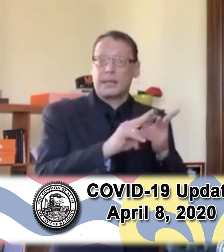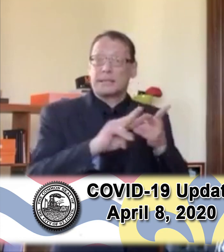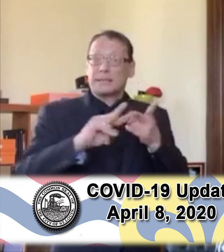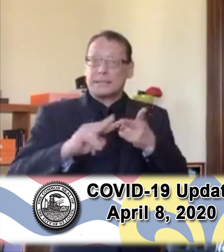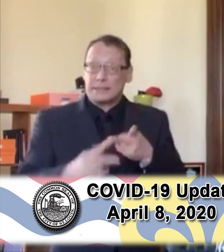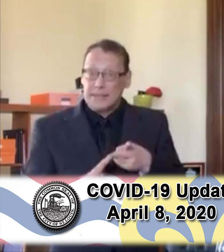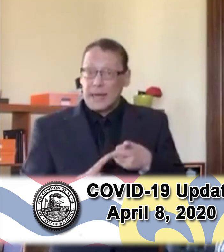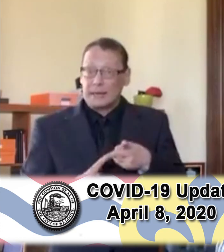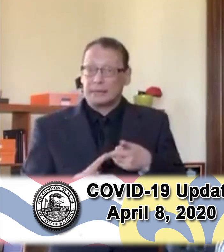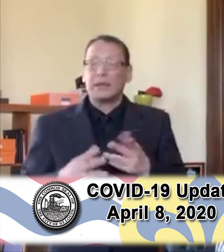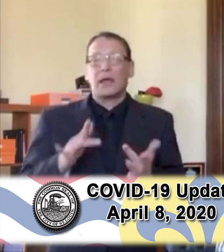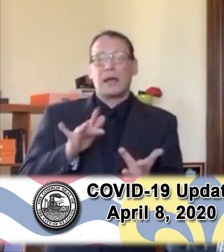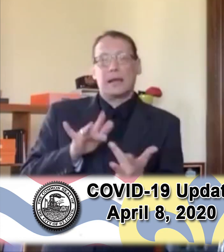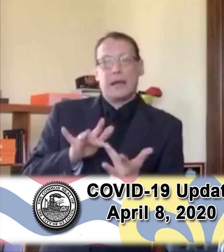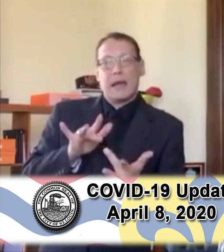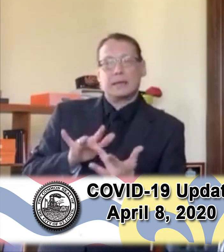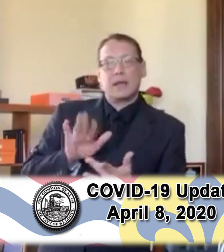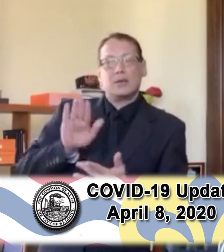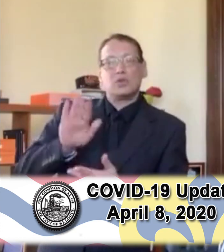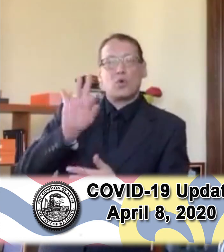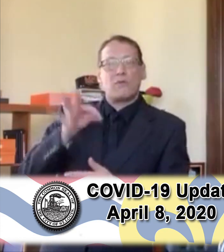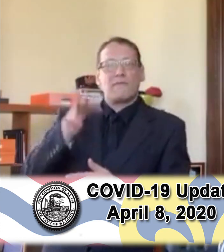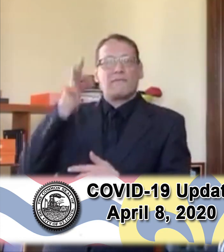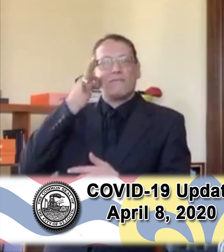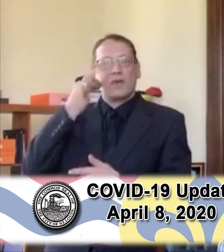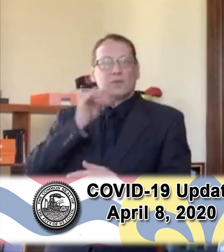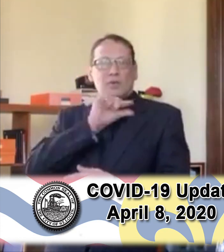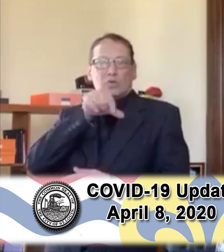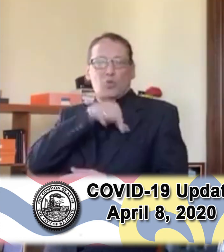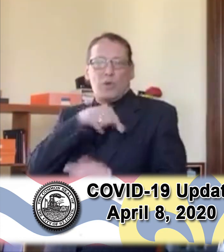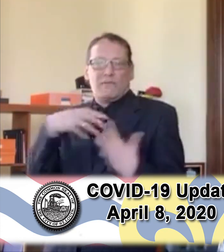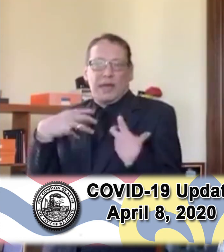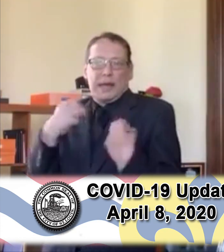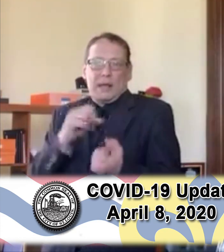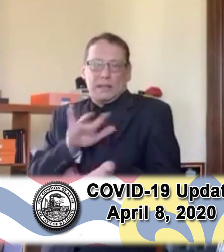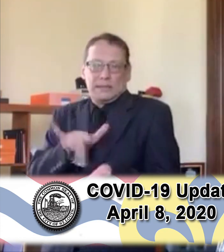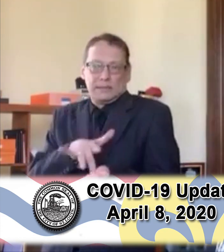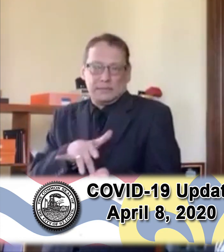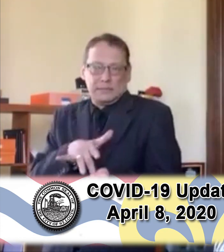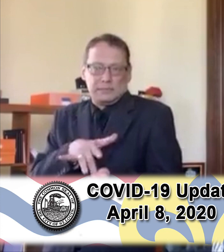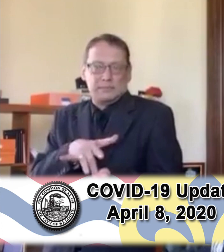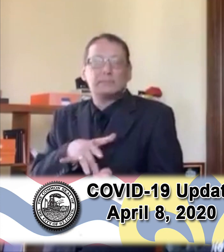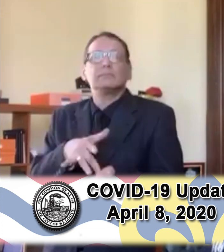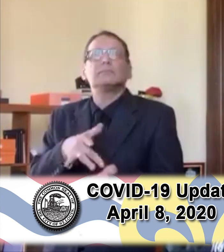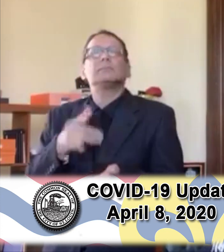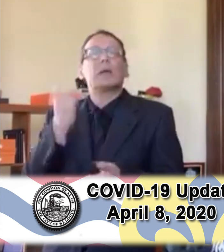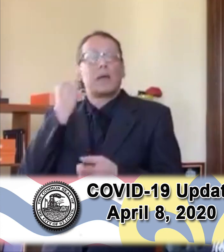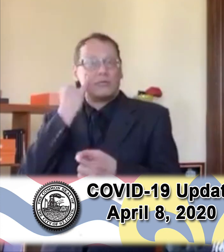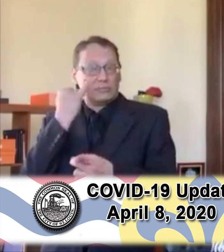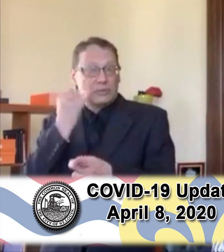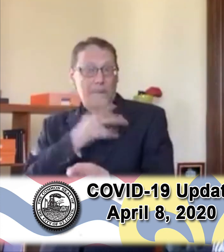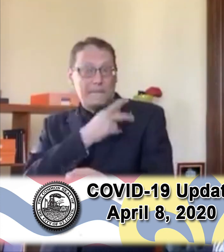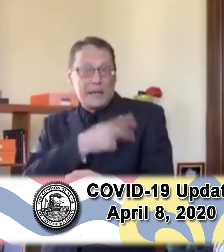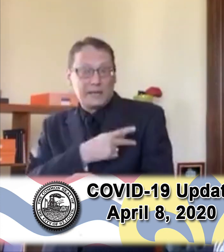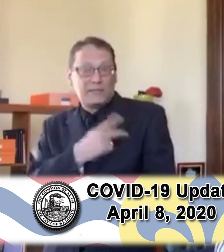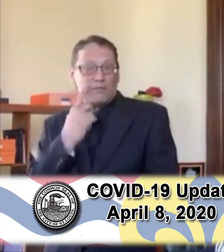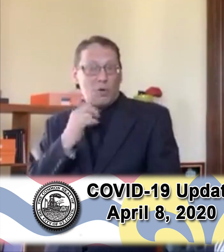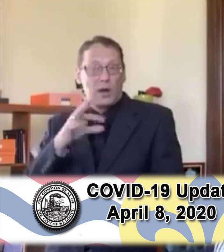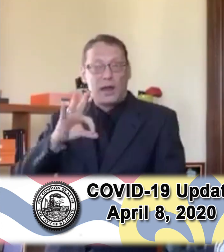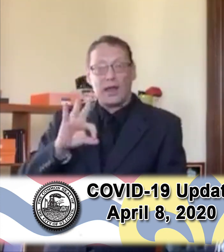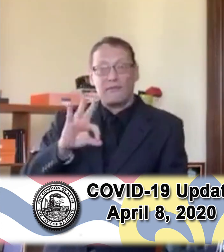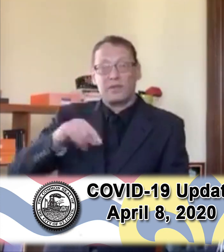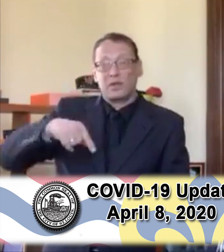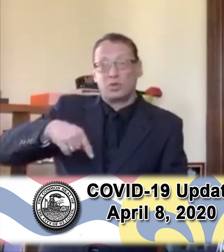contact your own federally qualified health center if you are a patient of that